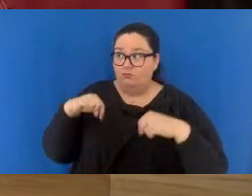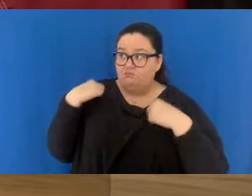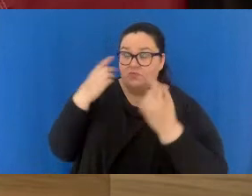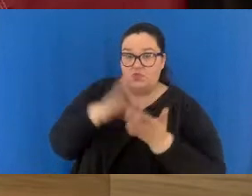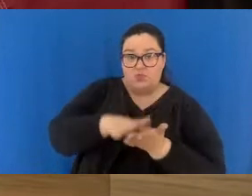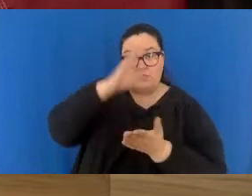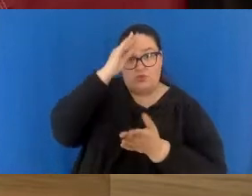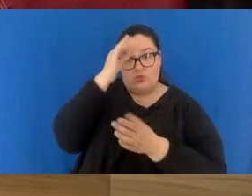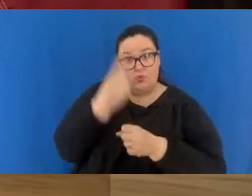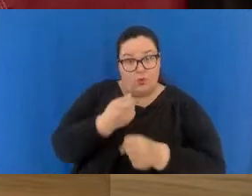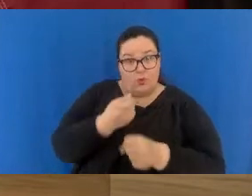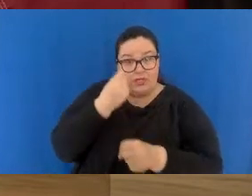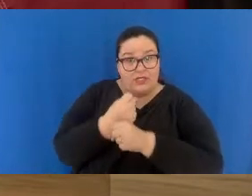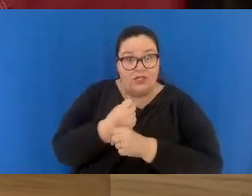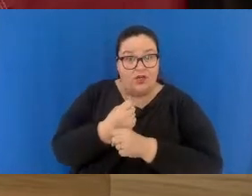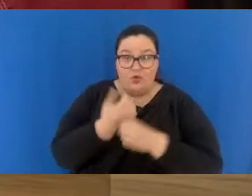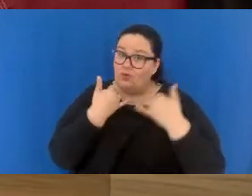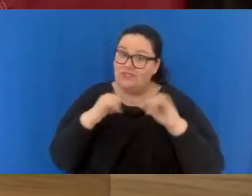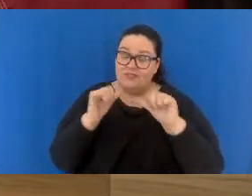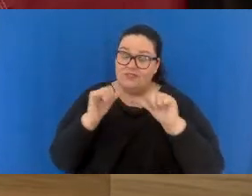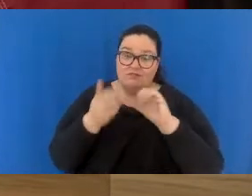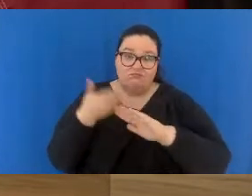past year to get through this new challenge.